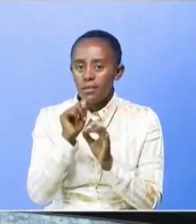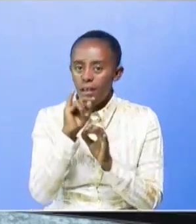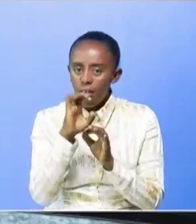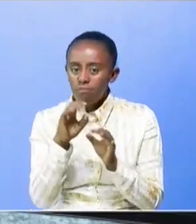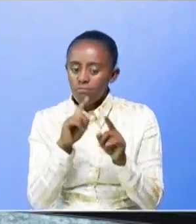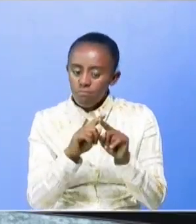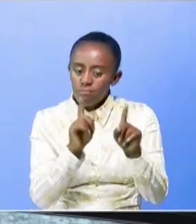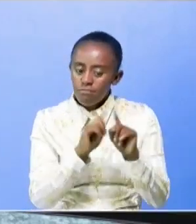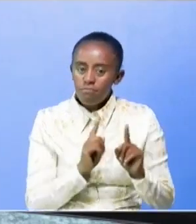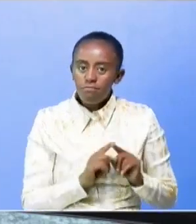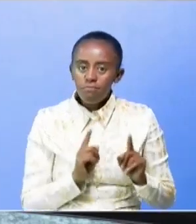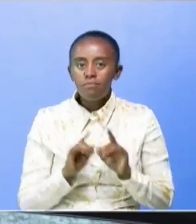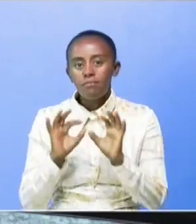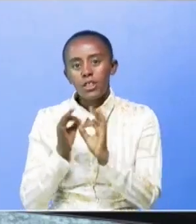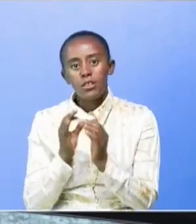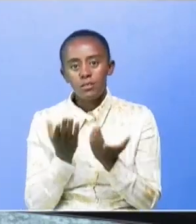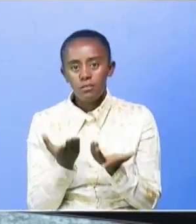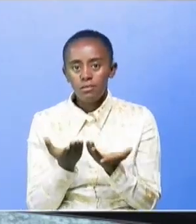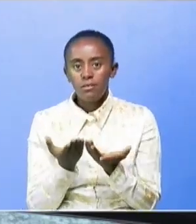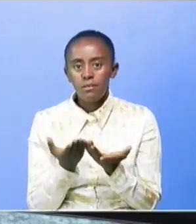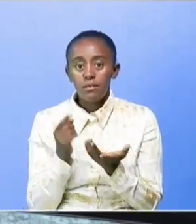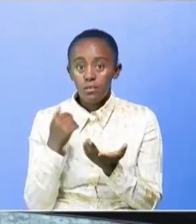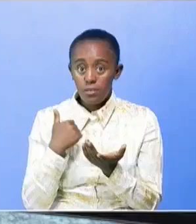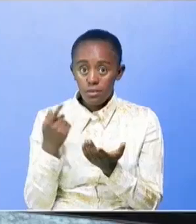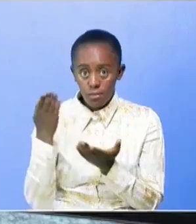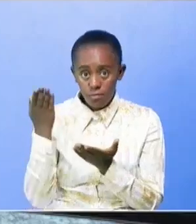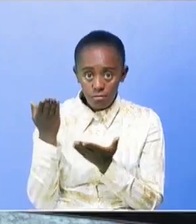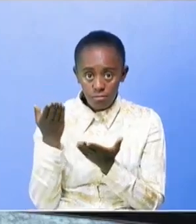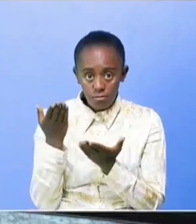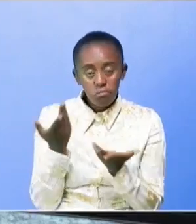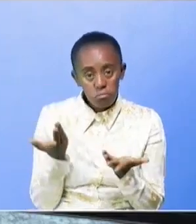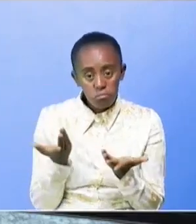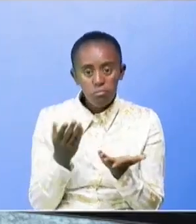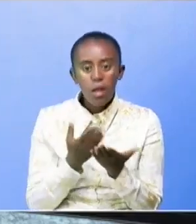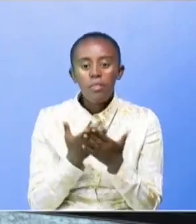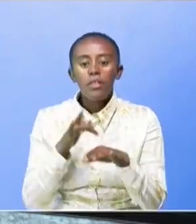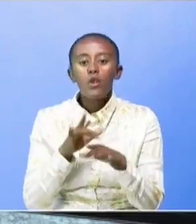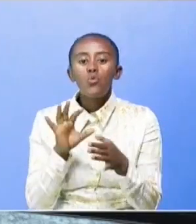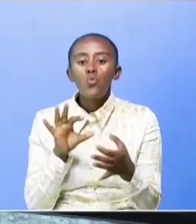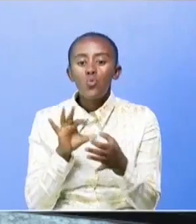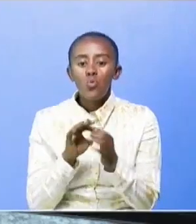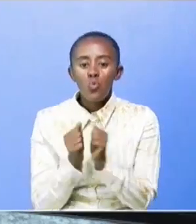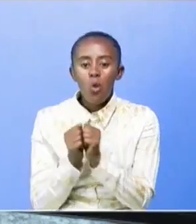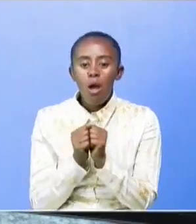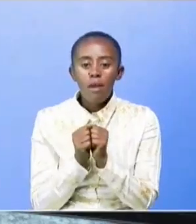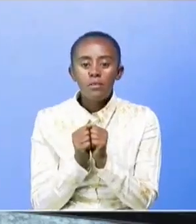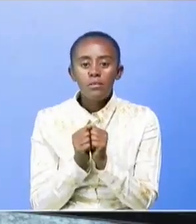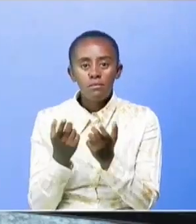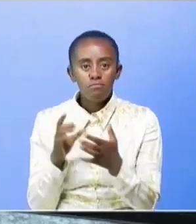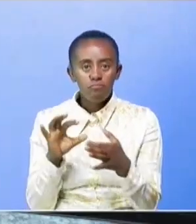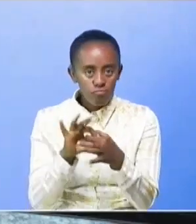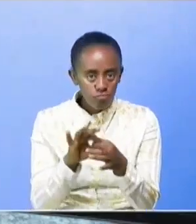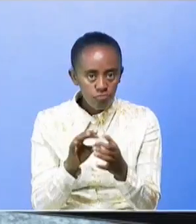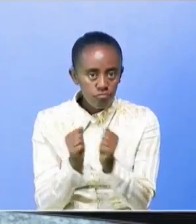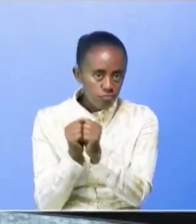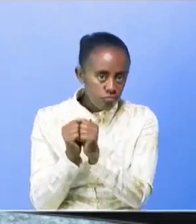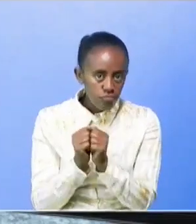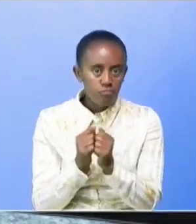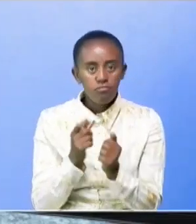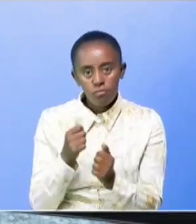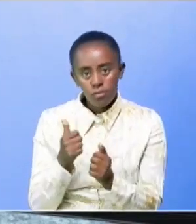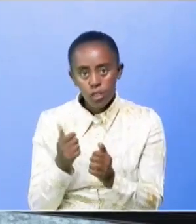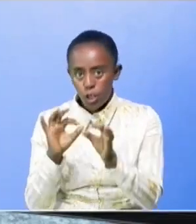the one that we have here. Here, a thing that unites or links people is